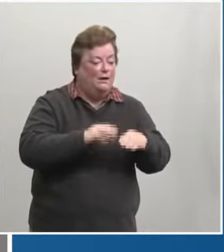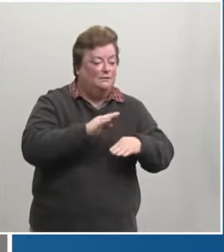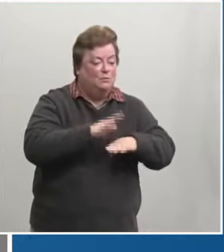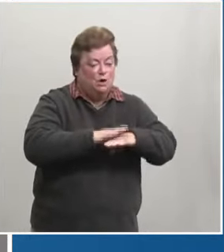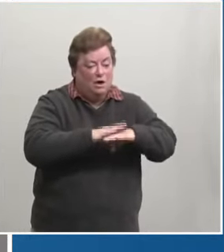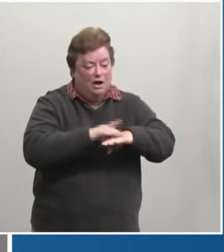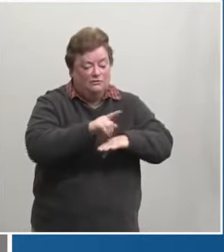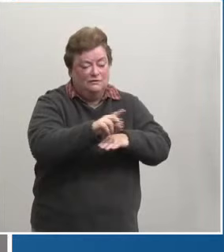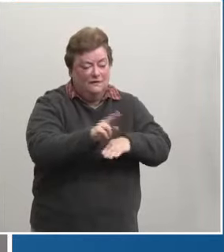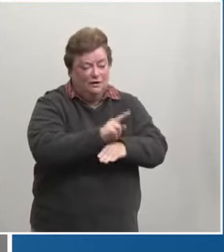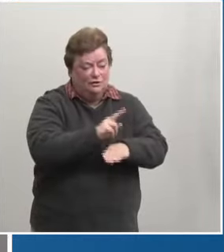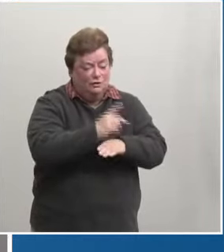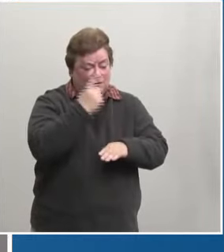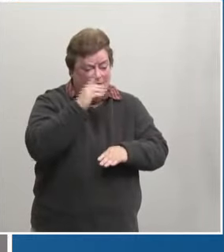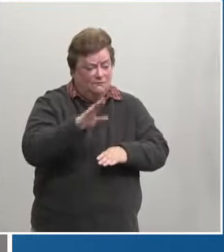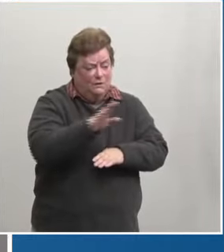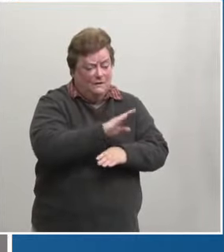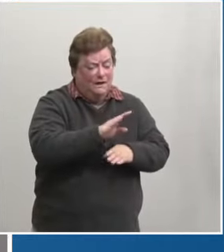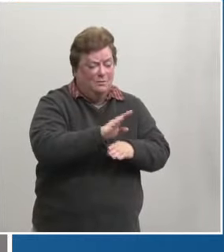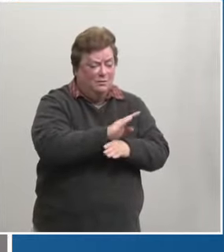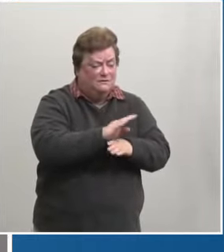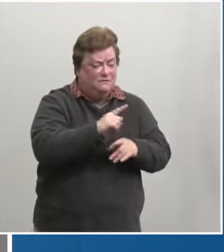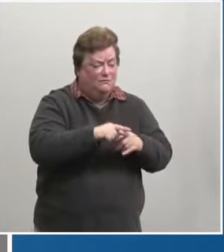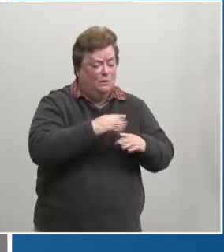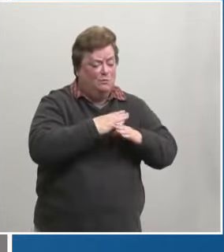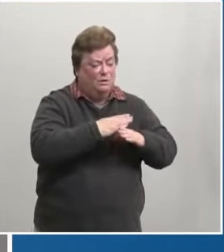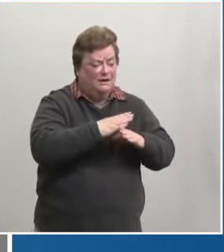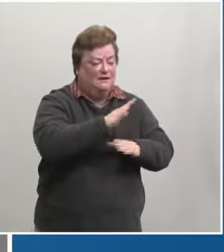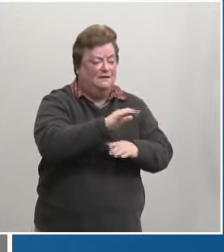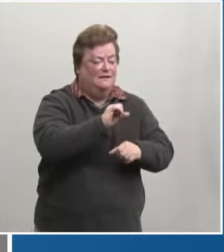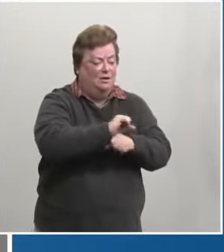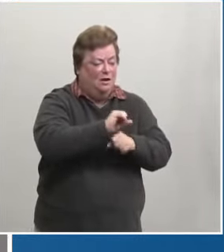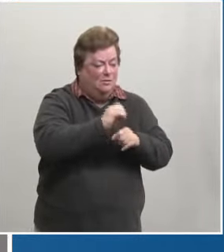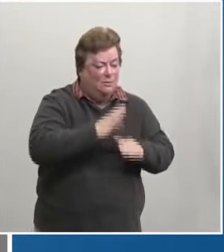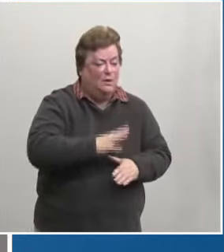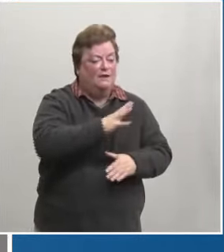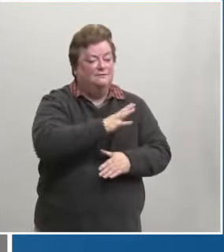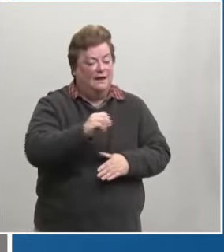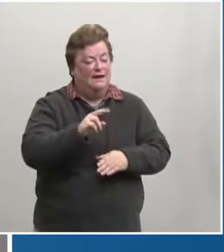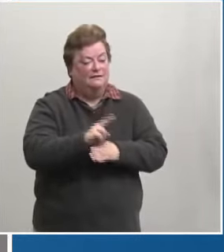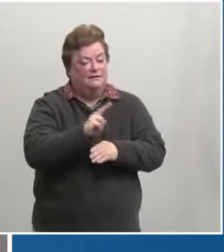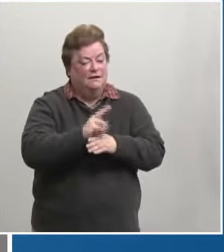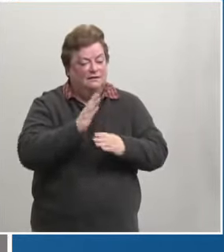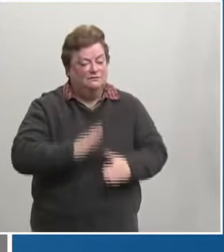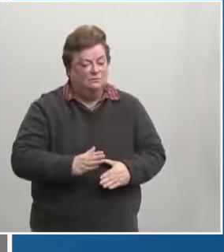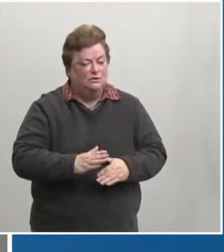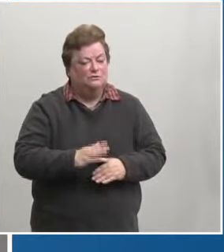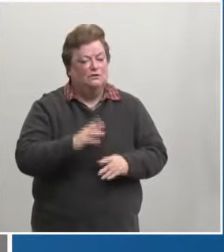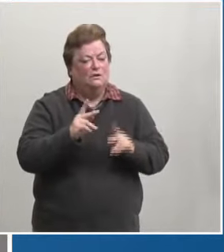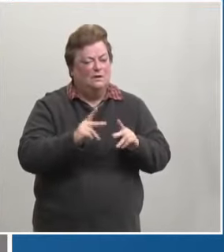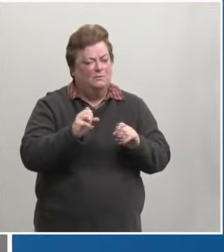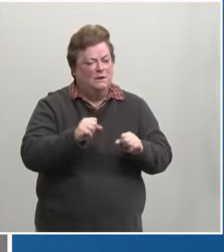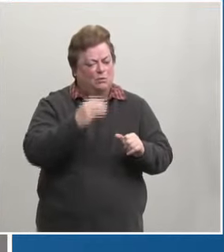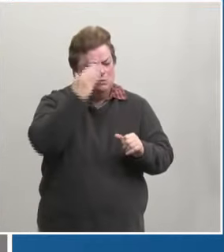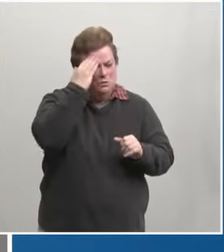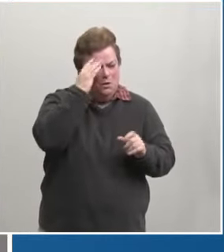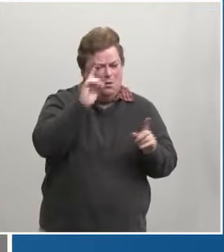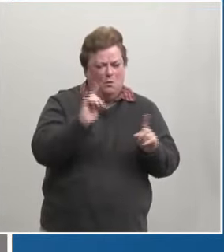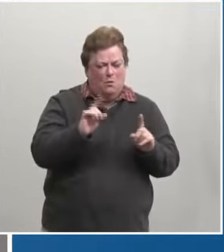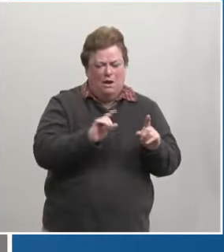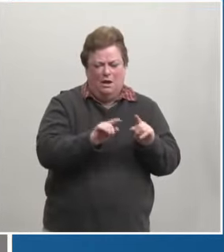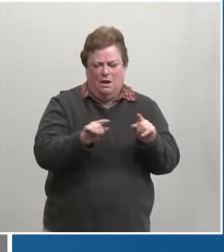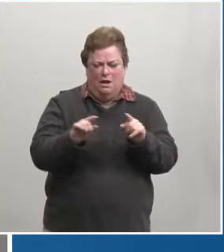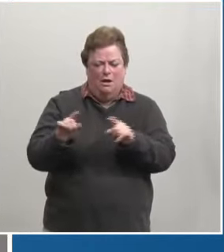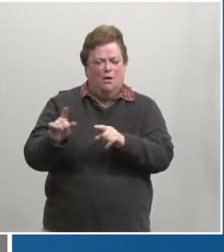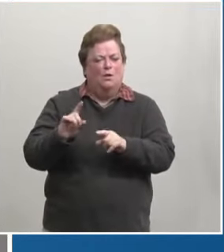they're taking to protect not only their customers but their employees so that people can navigate safely and understand where they